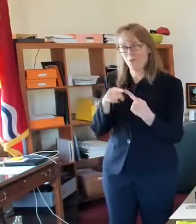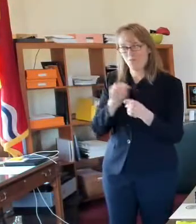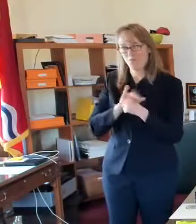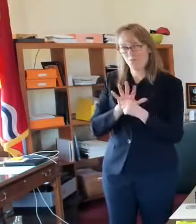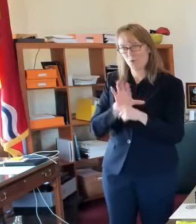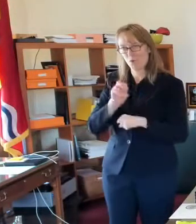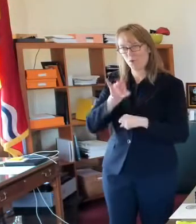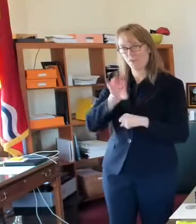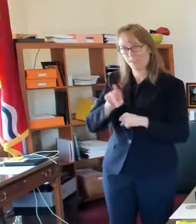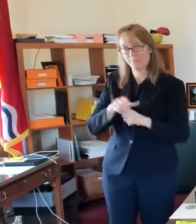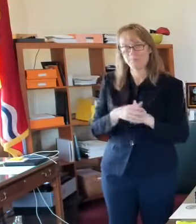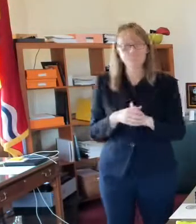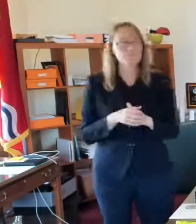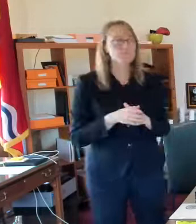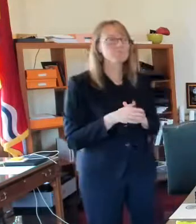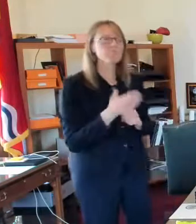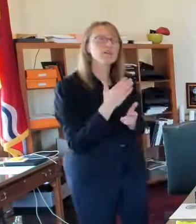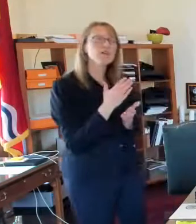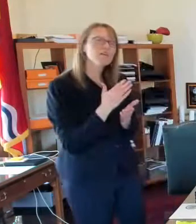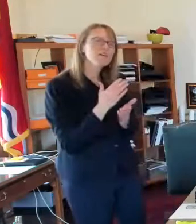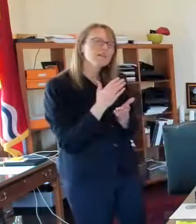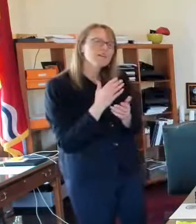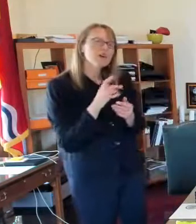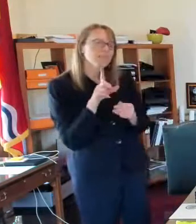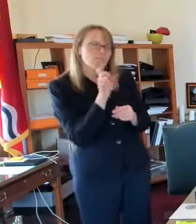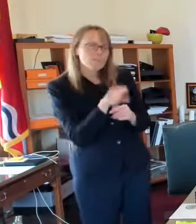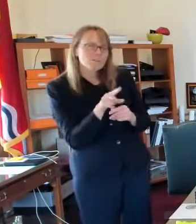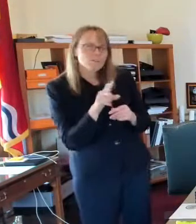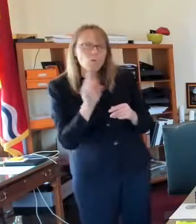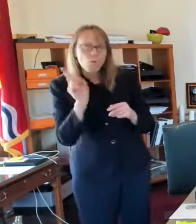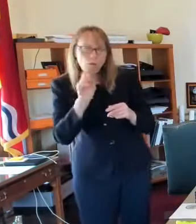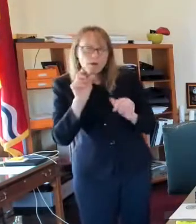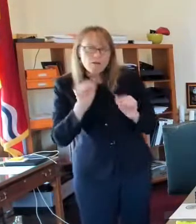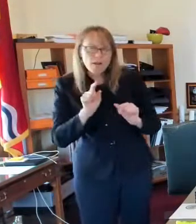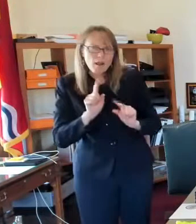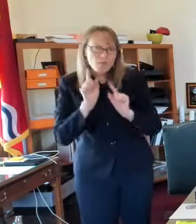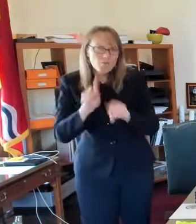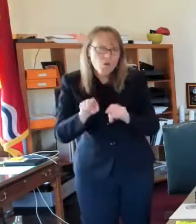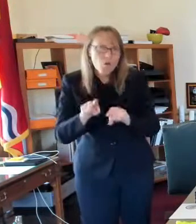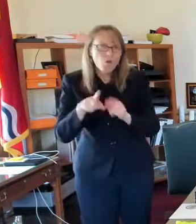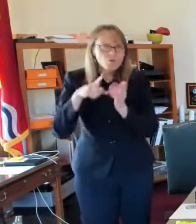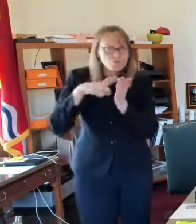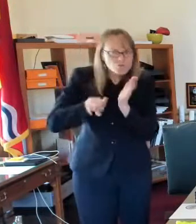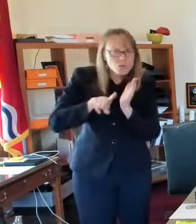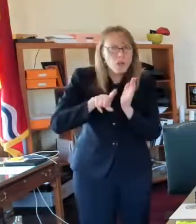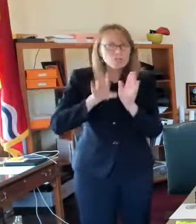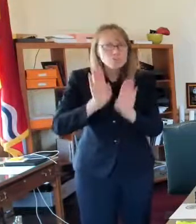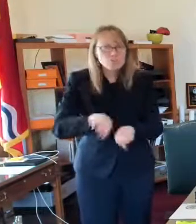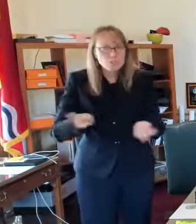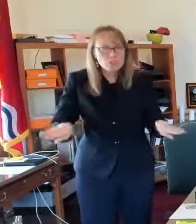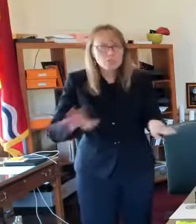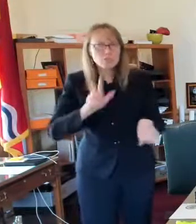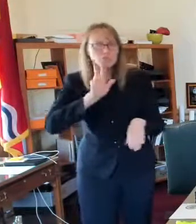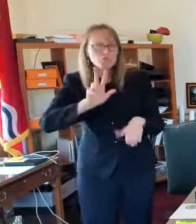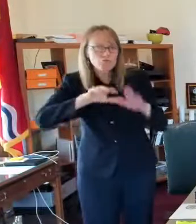offer testing for really young kids under 3, or where that testing availability exists.